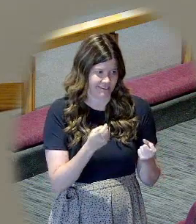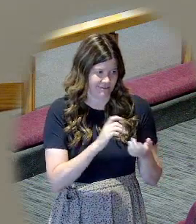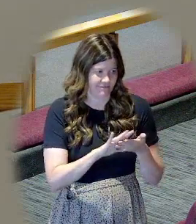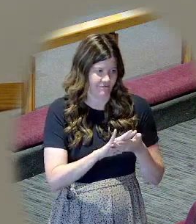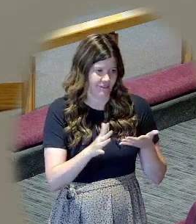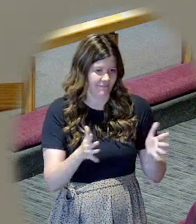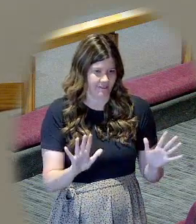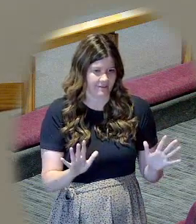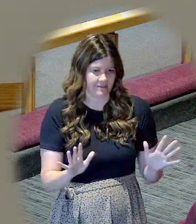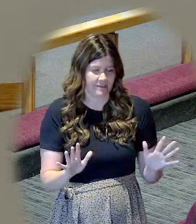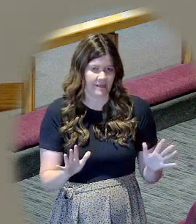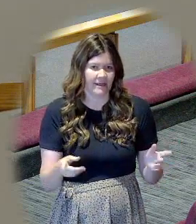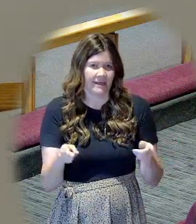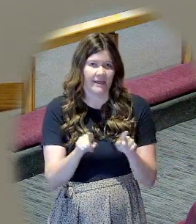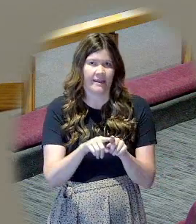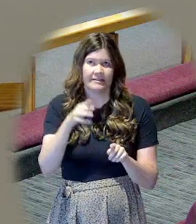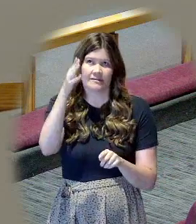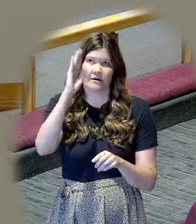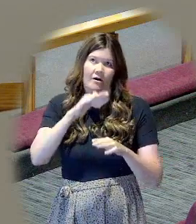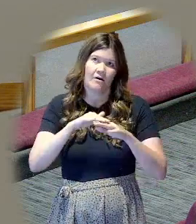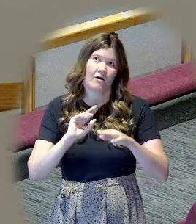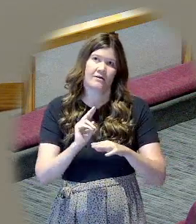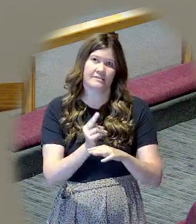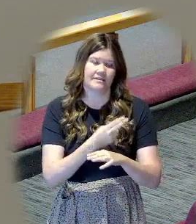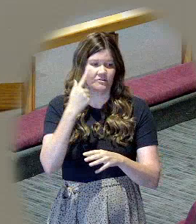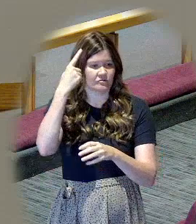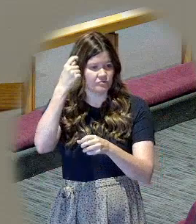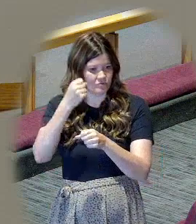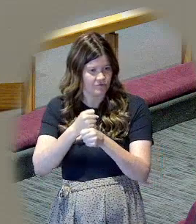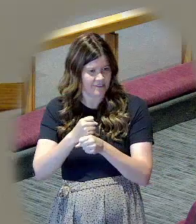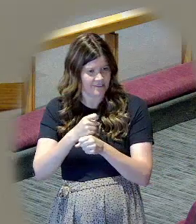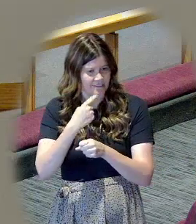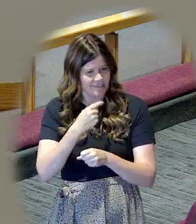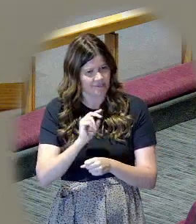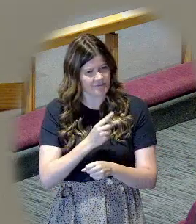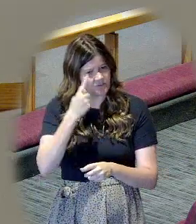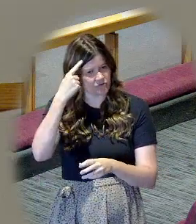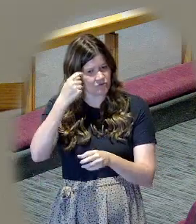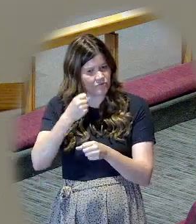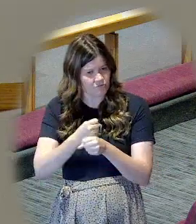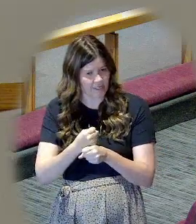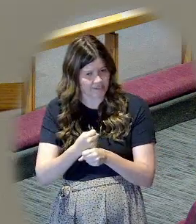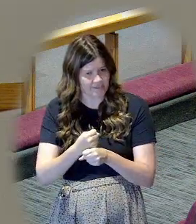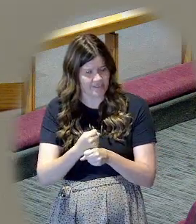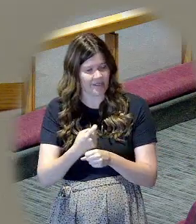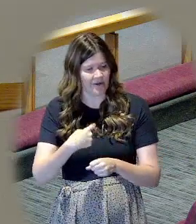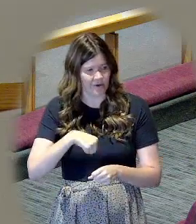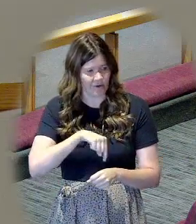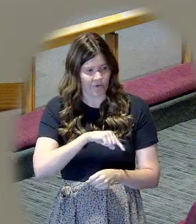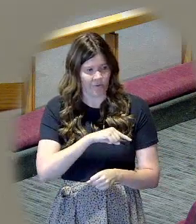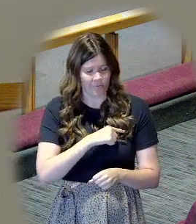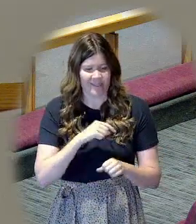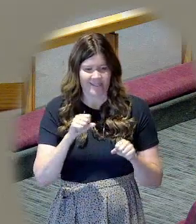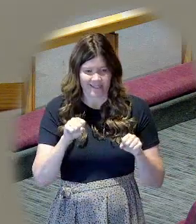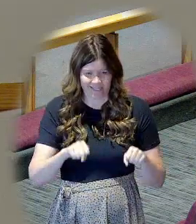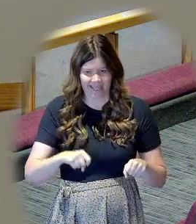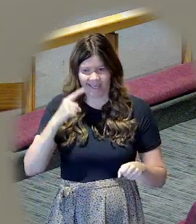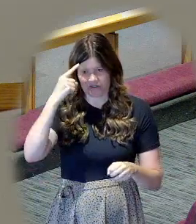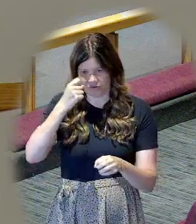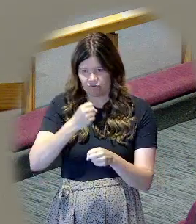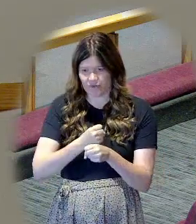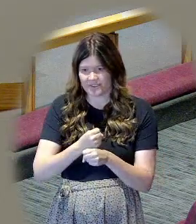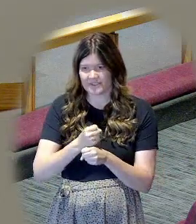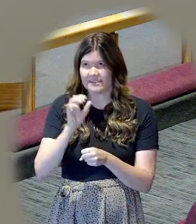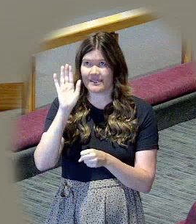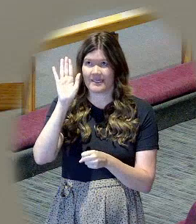And as God calls us to trust, we're free to do just that in